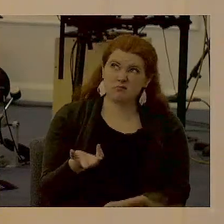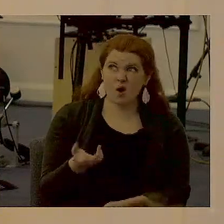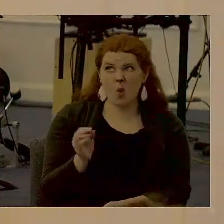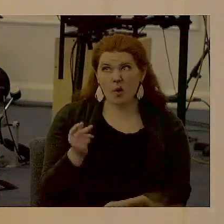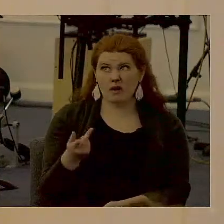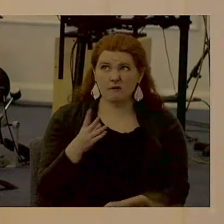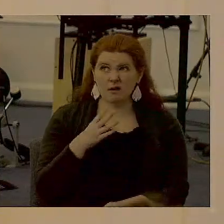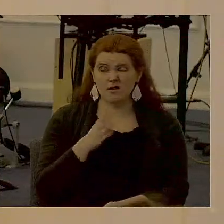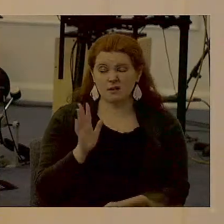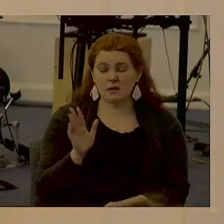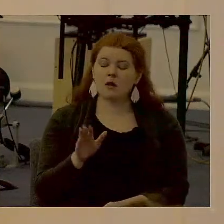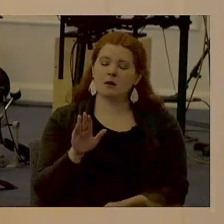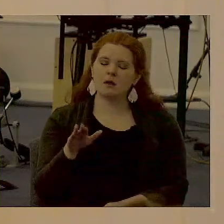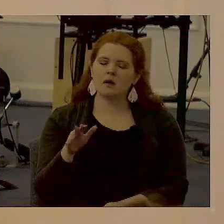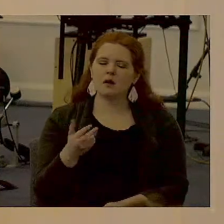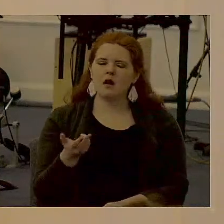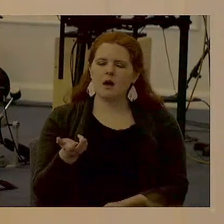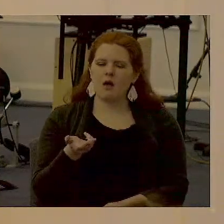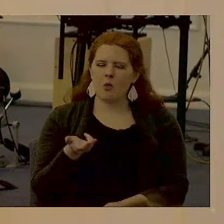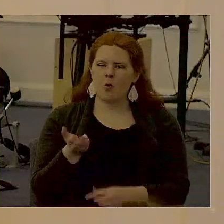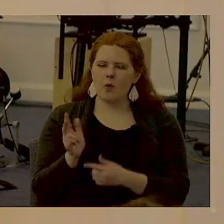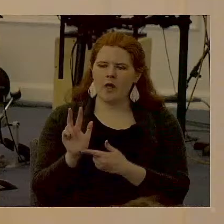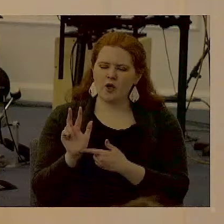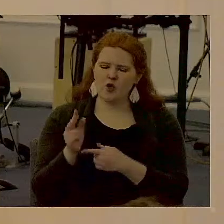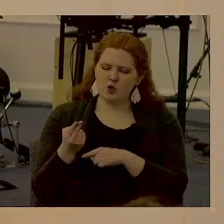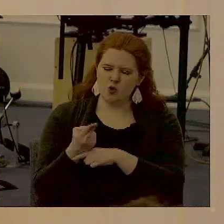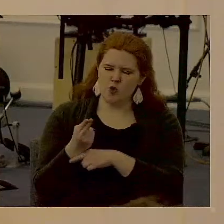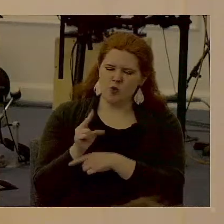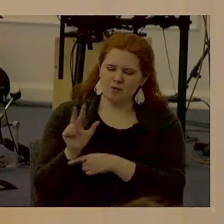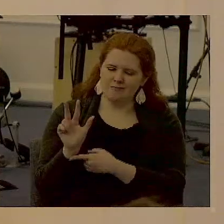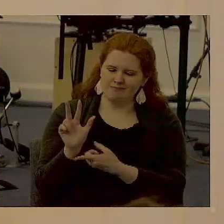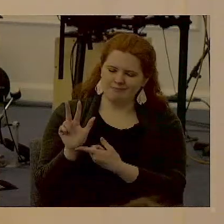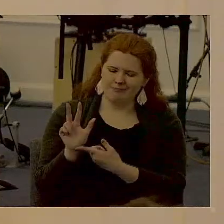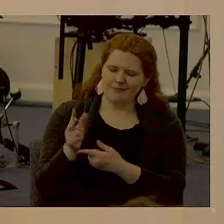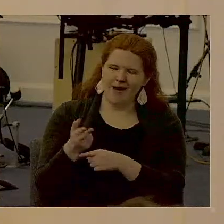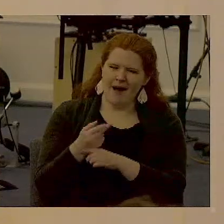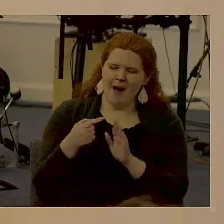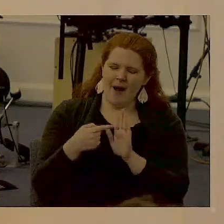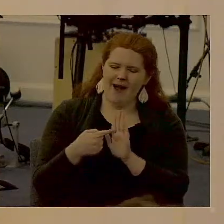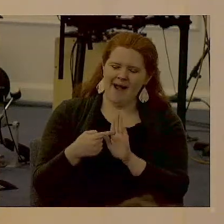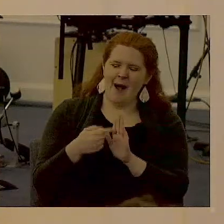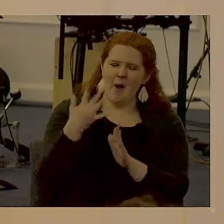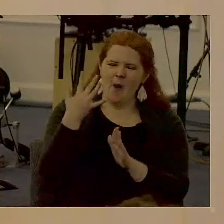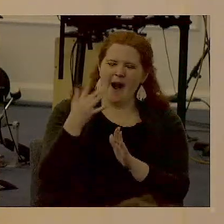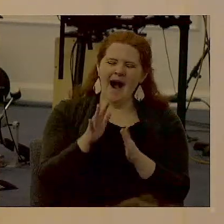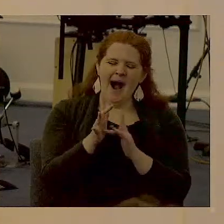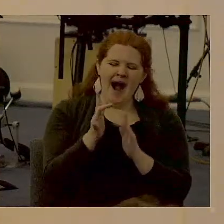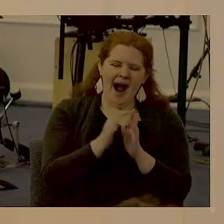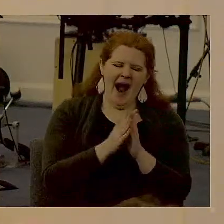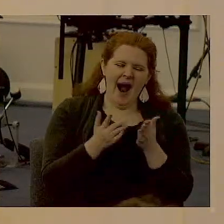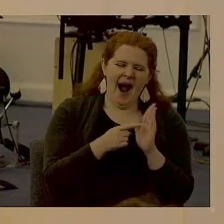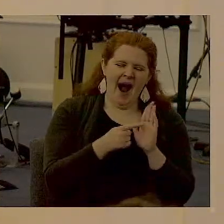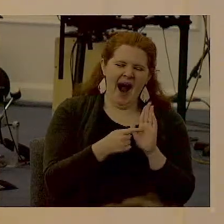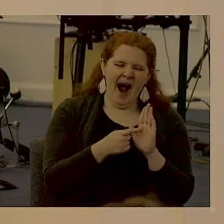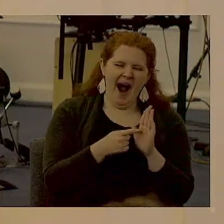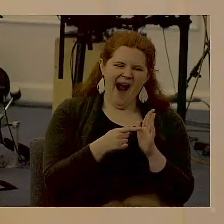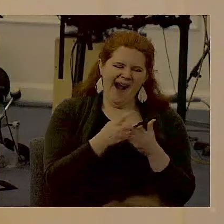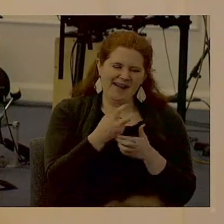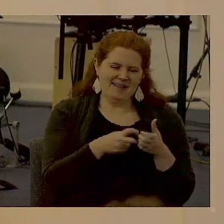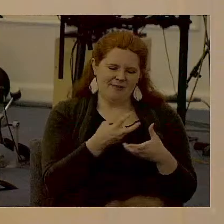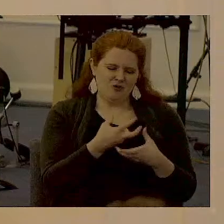would say, they would almost actually use the Magi as an example for why the Bible is actually hard for you to